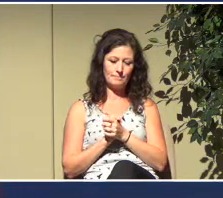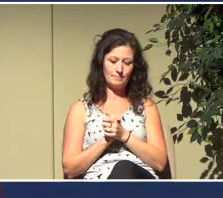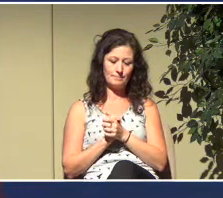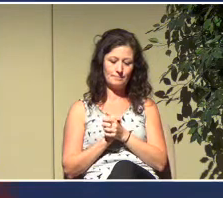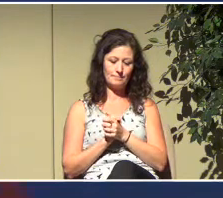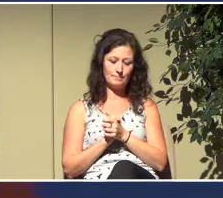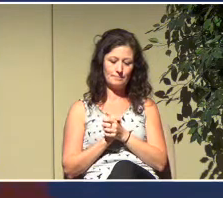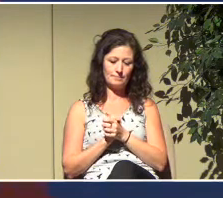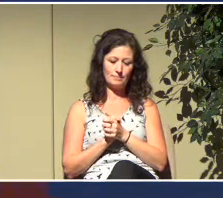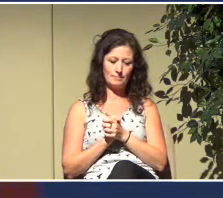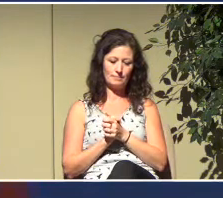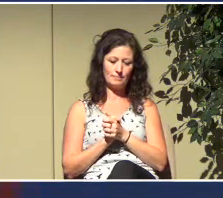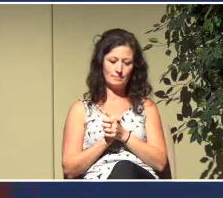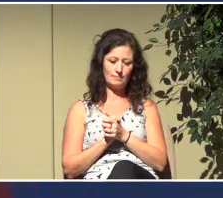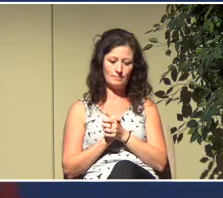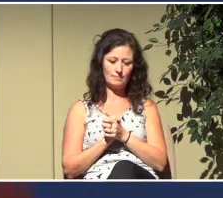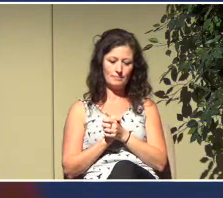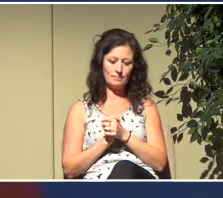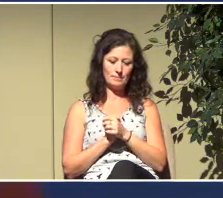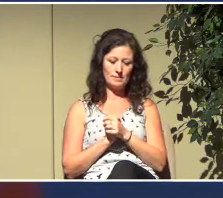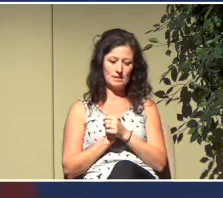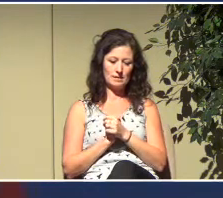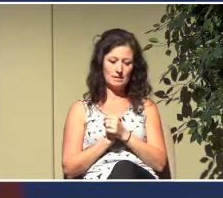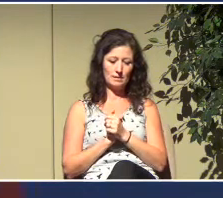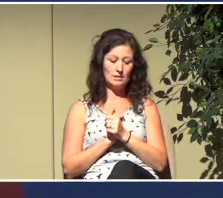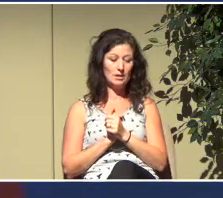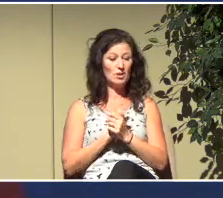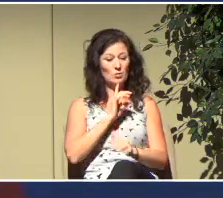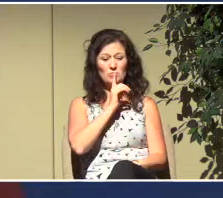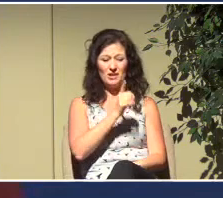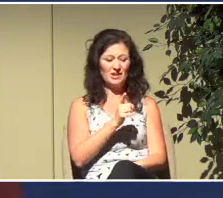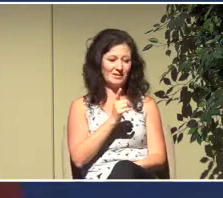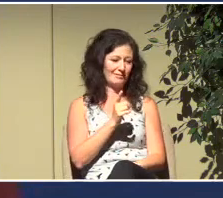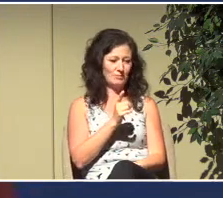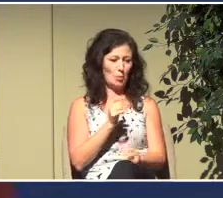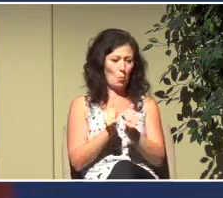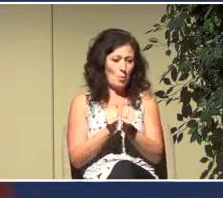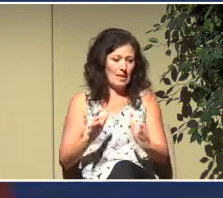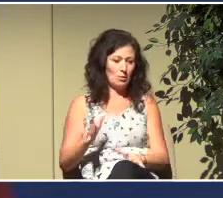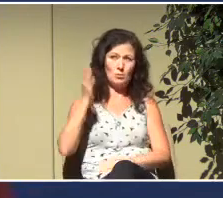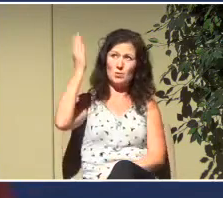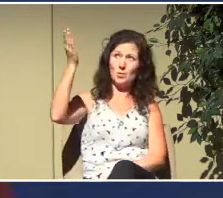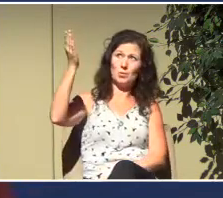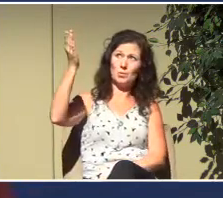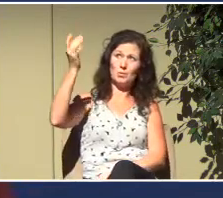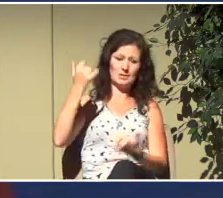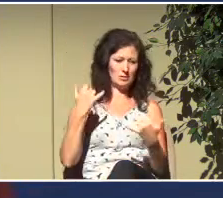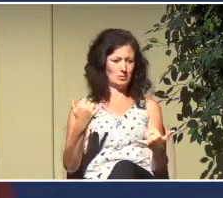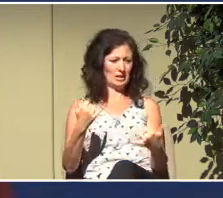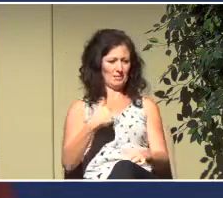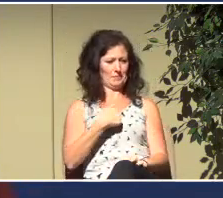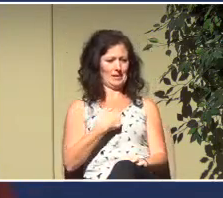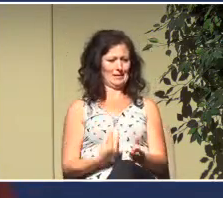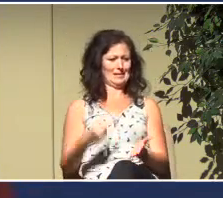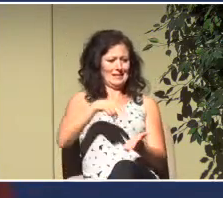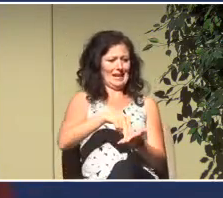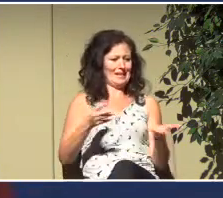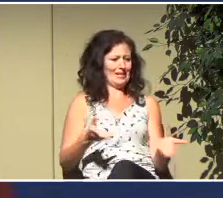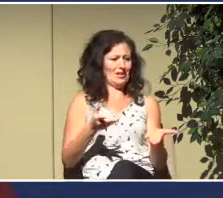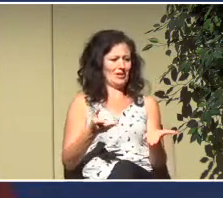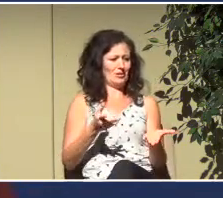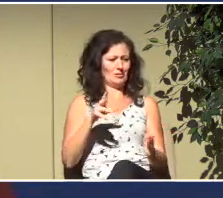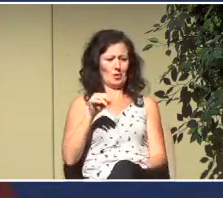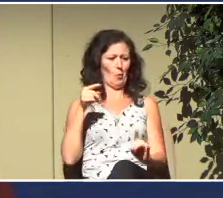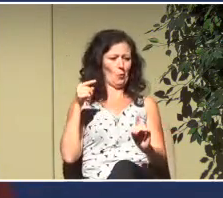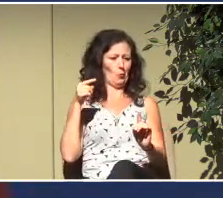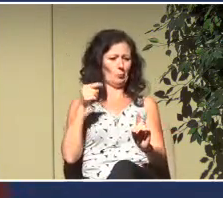would be nothing but a nice self-help talk if you hadn't chosen